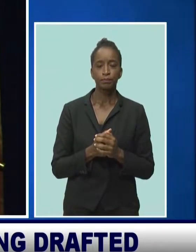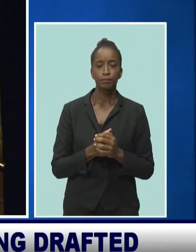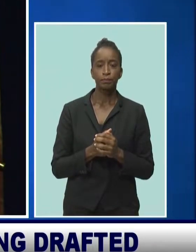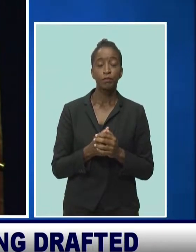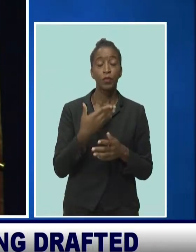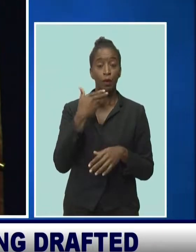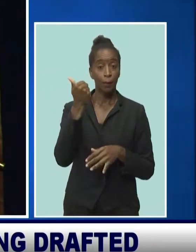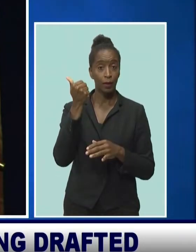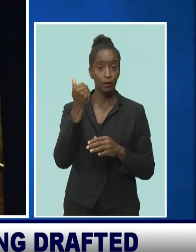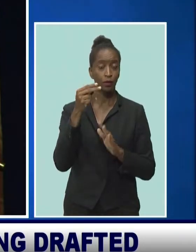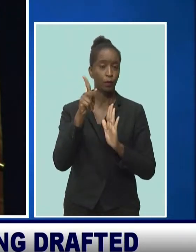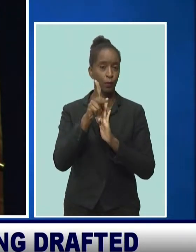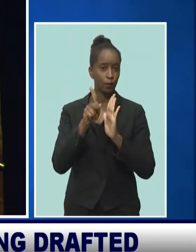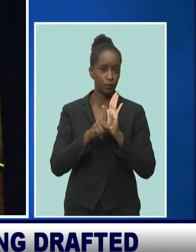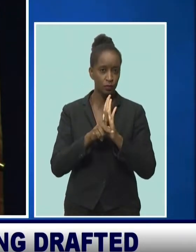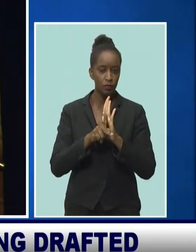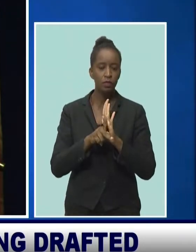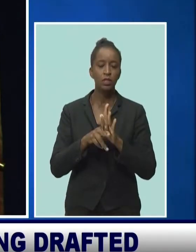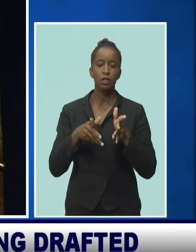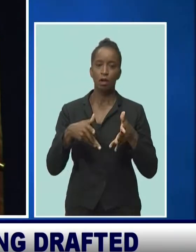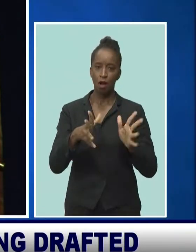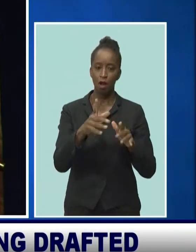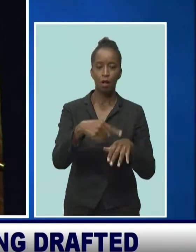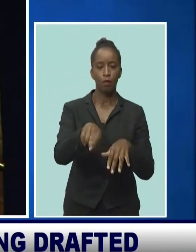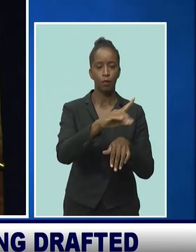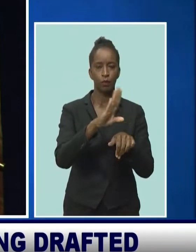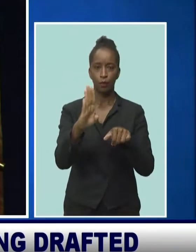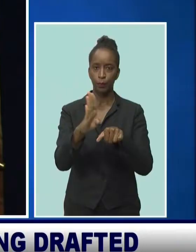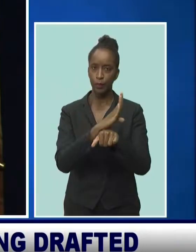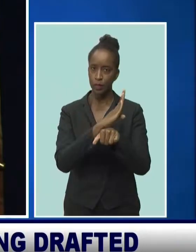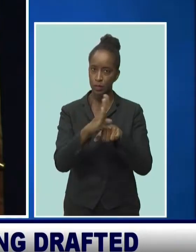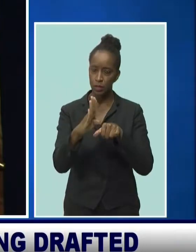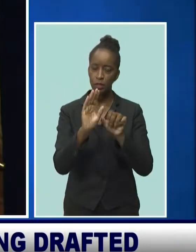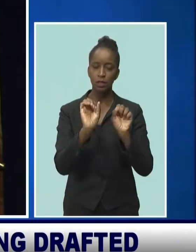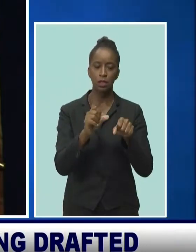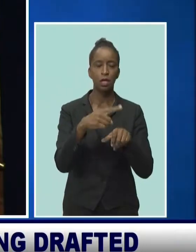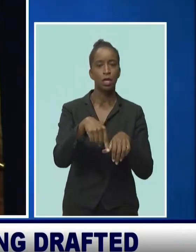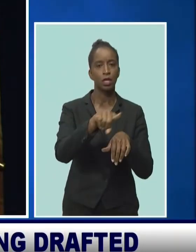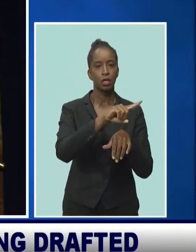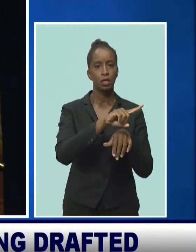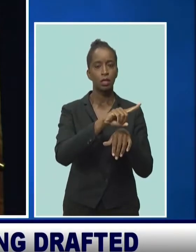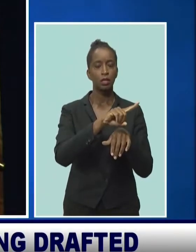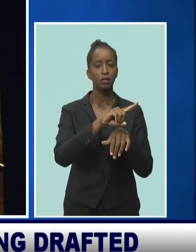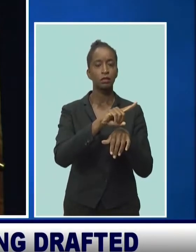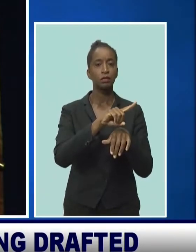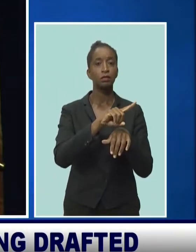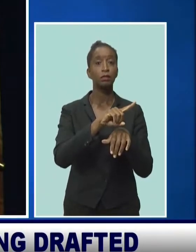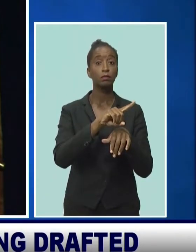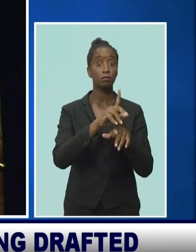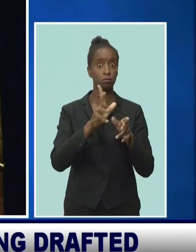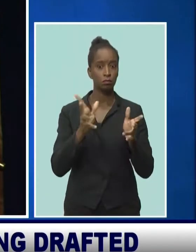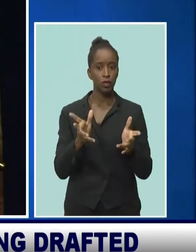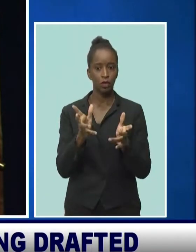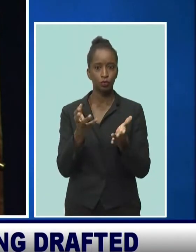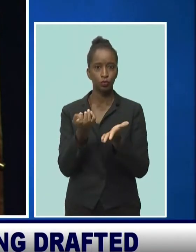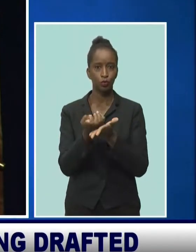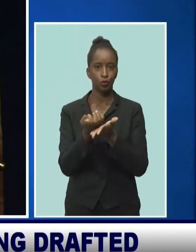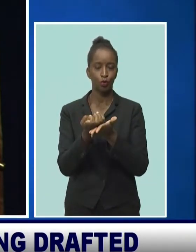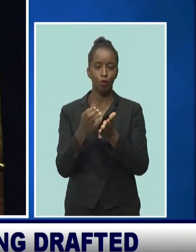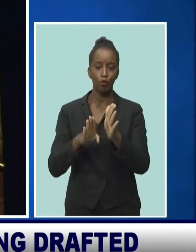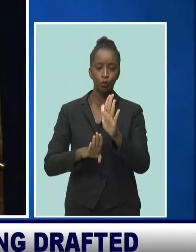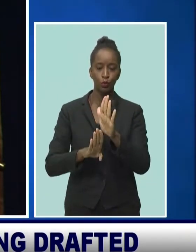that would support the private sector in effectively performing their role as the engine of growth in a dynamic